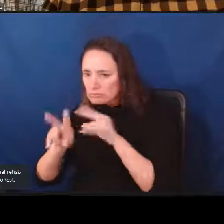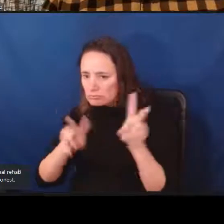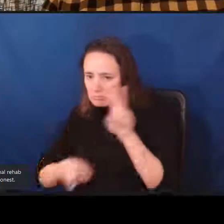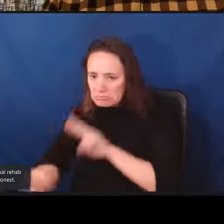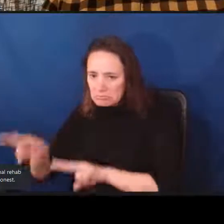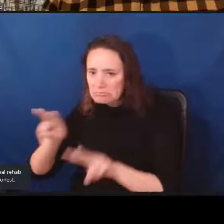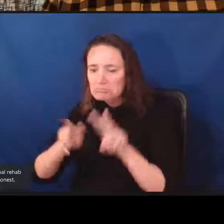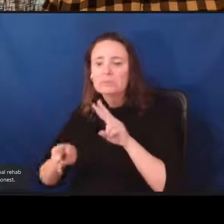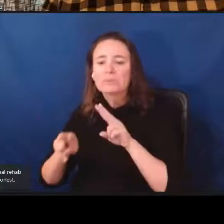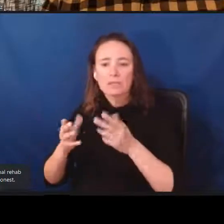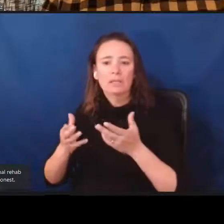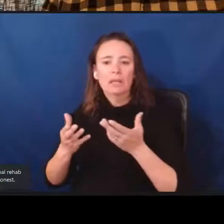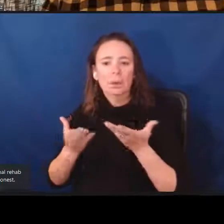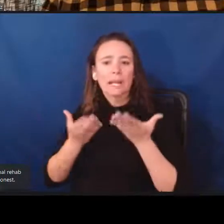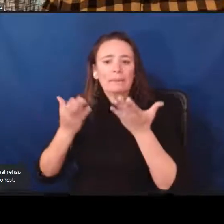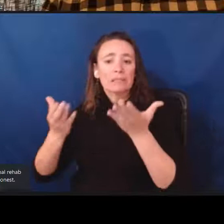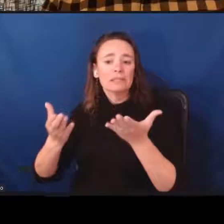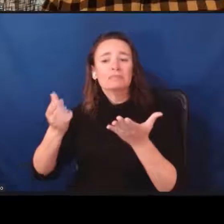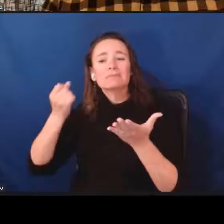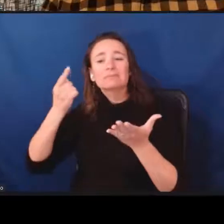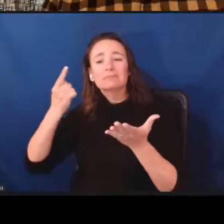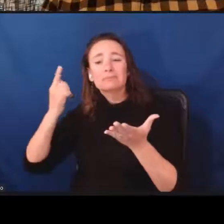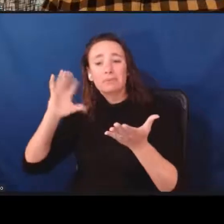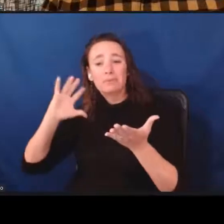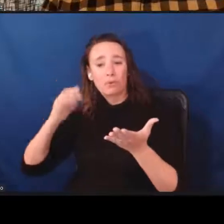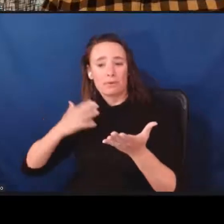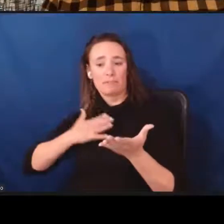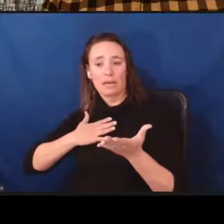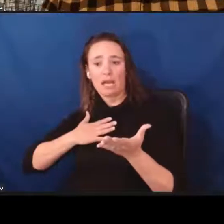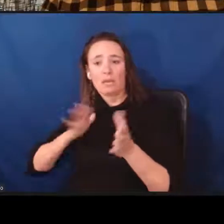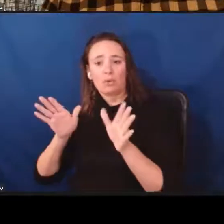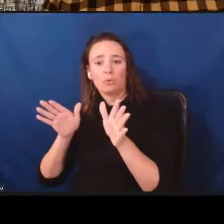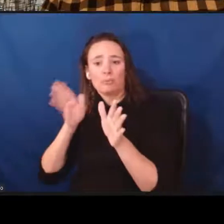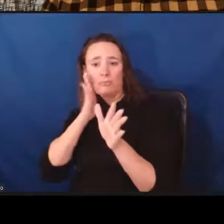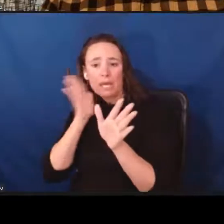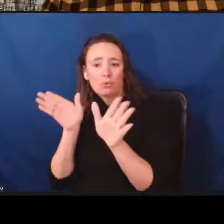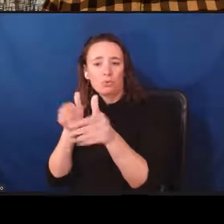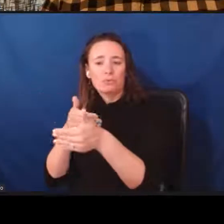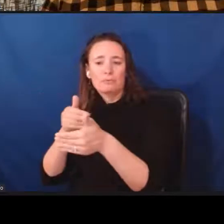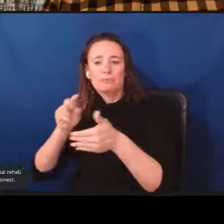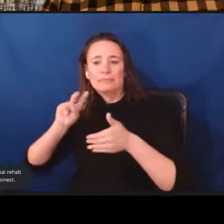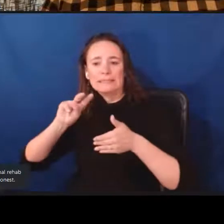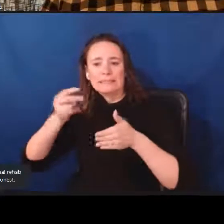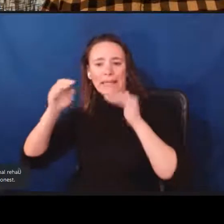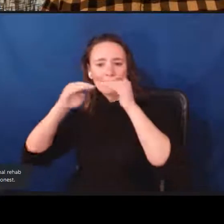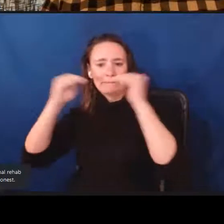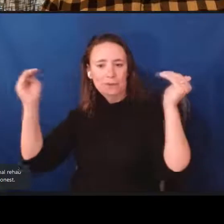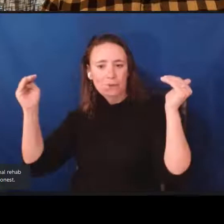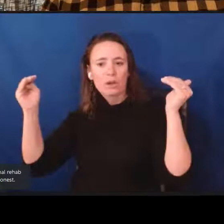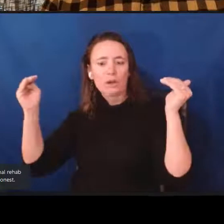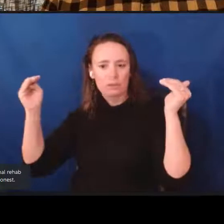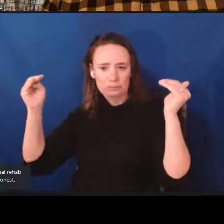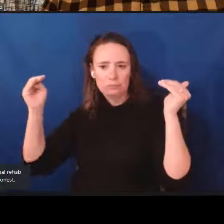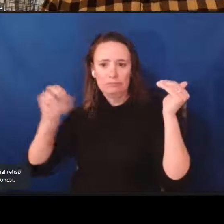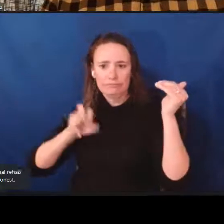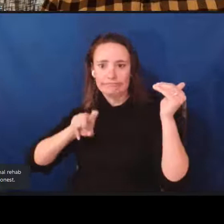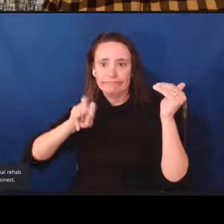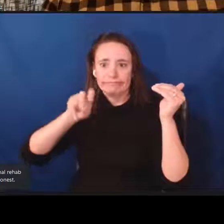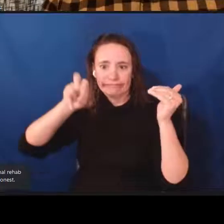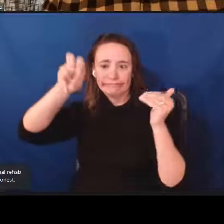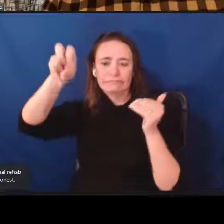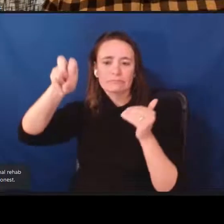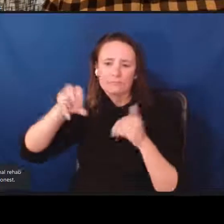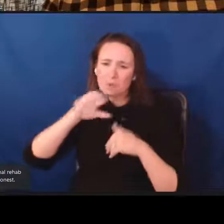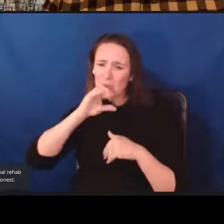on the second story of the house. It's an old farmhouse built in the